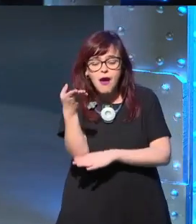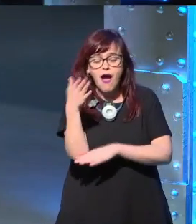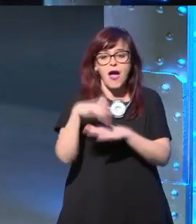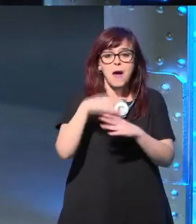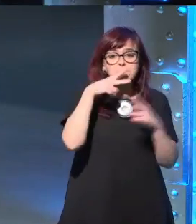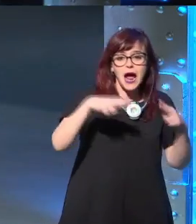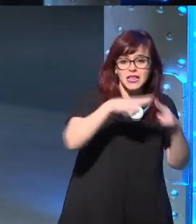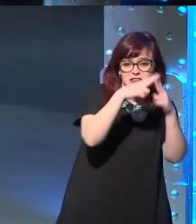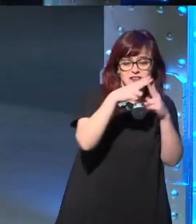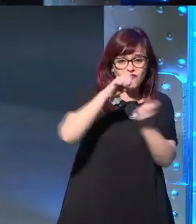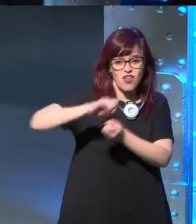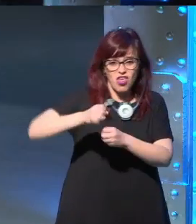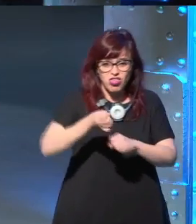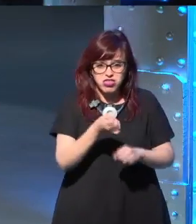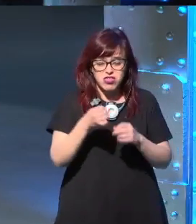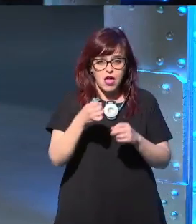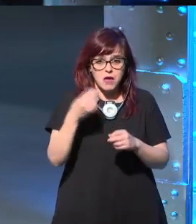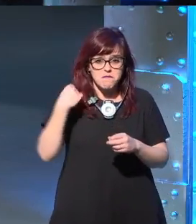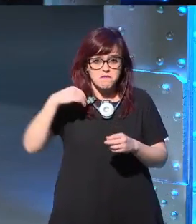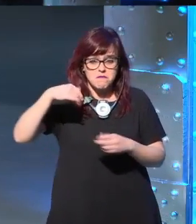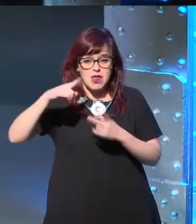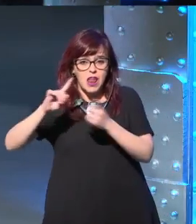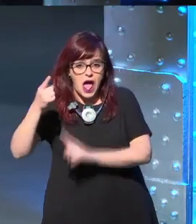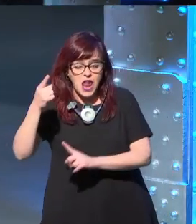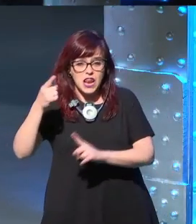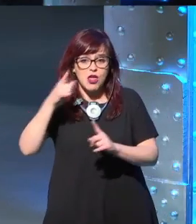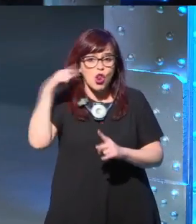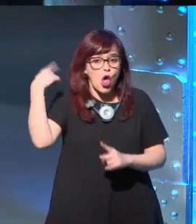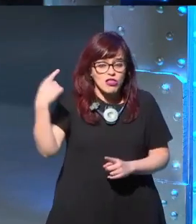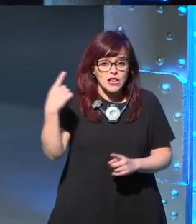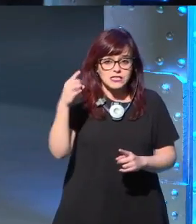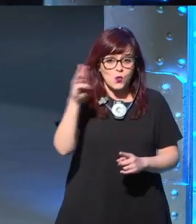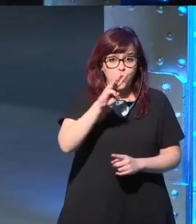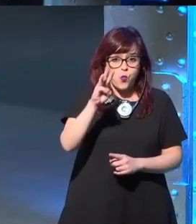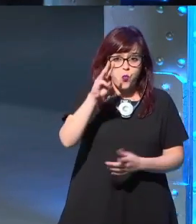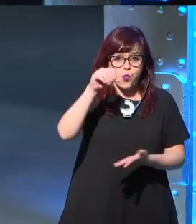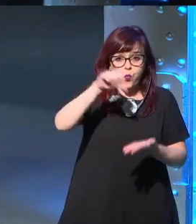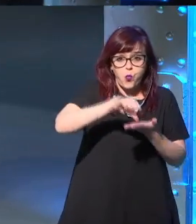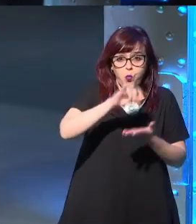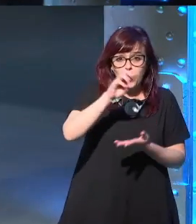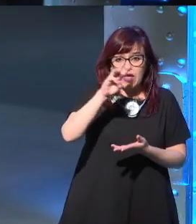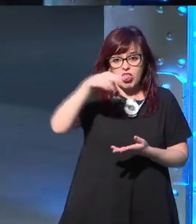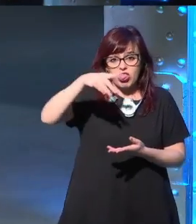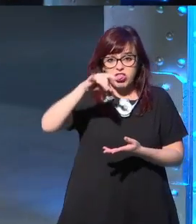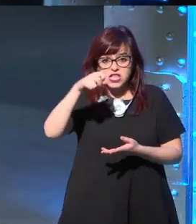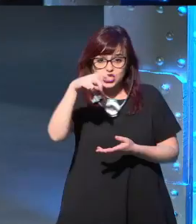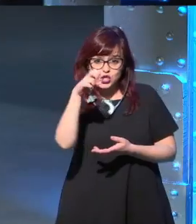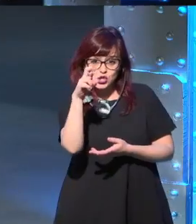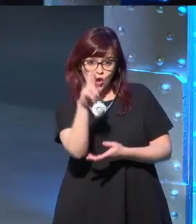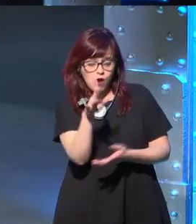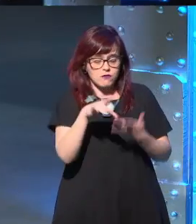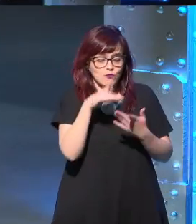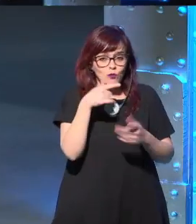and Milan, and London, and Windsor. So it wasn't the hardest job in the world, but I'm hoping that for the